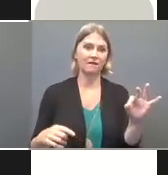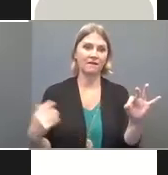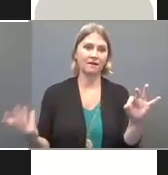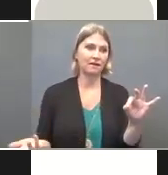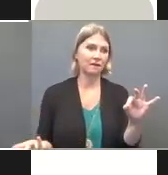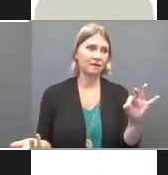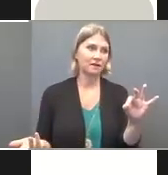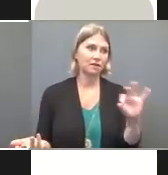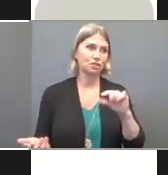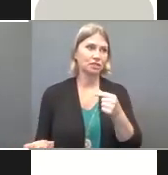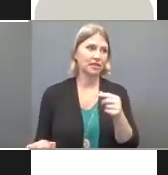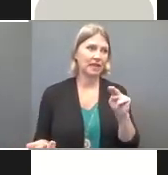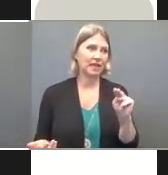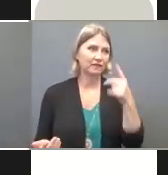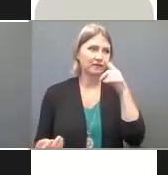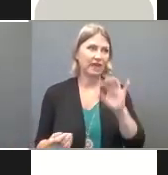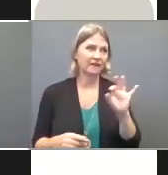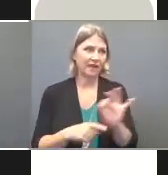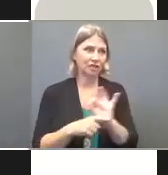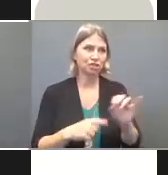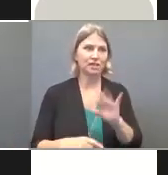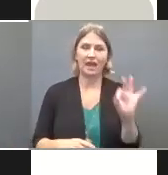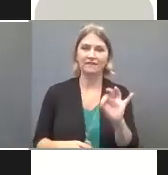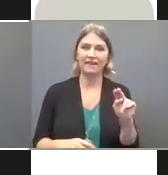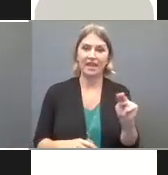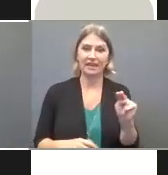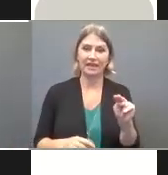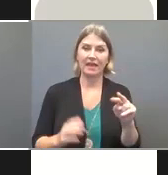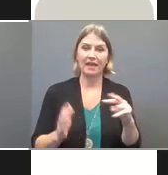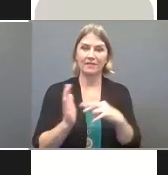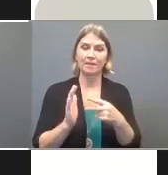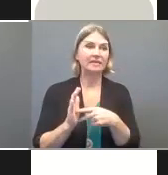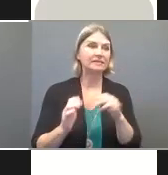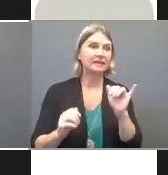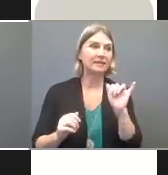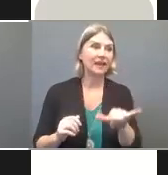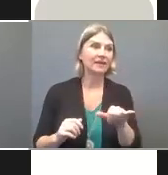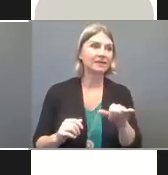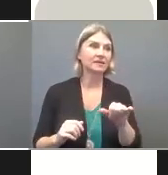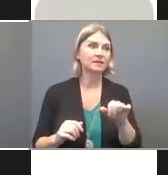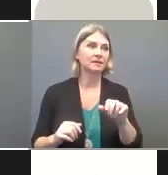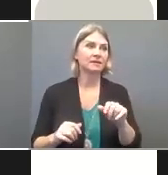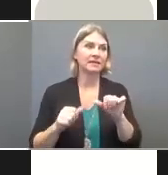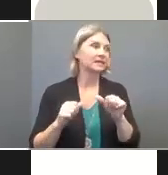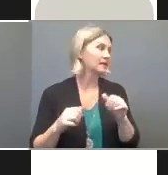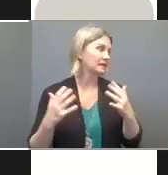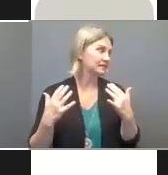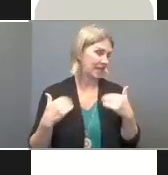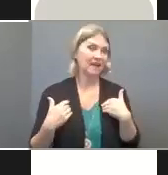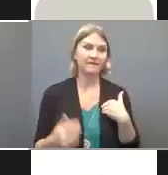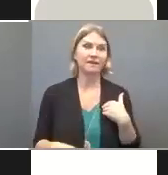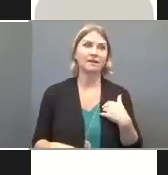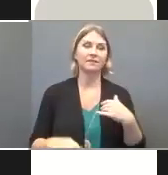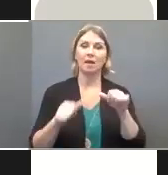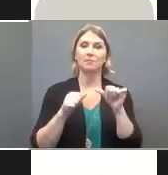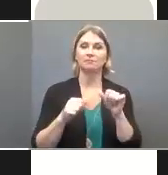of gn for a function f of n means that there exists, E again exists, there exists a positive constant